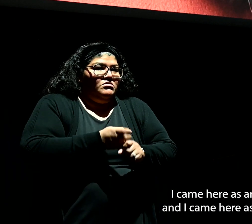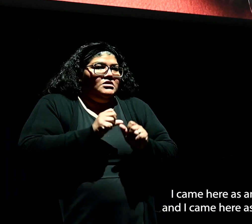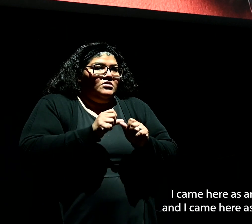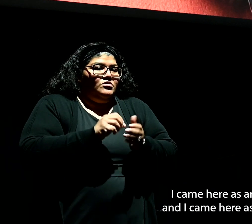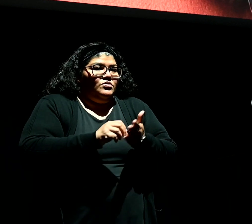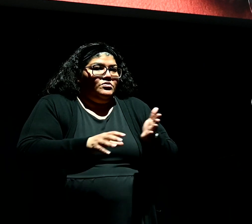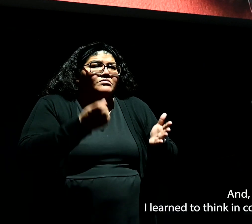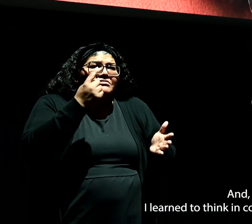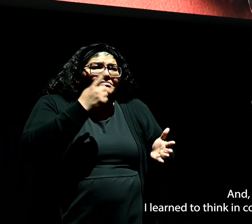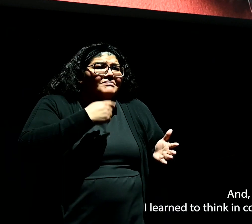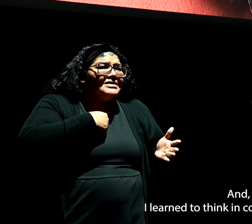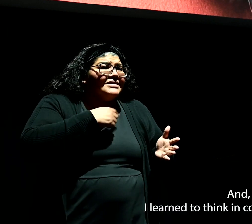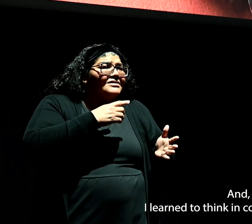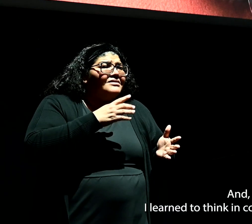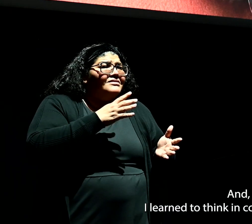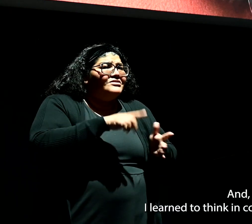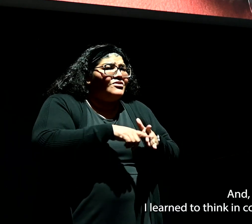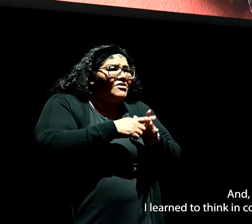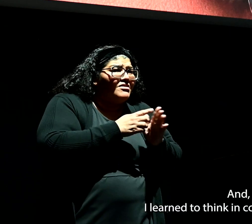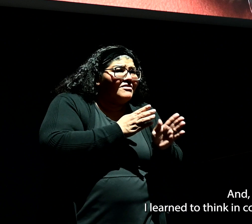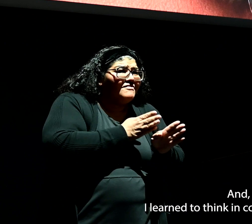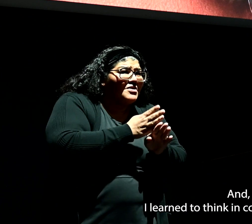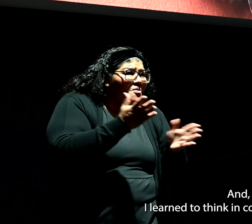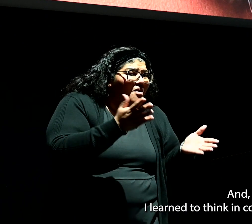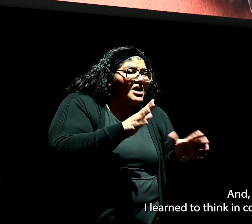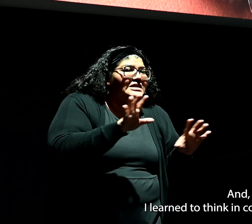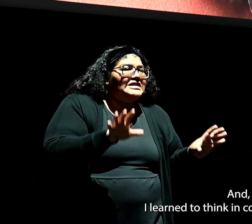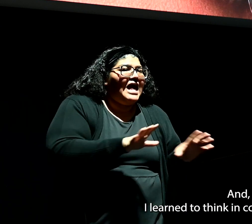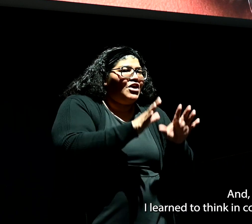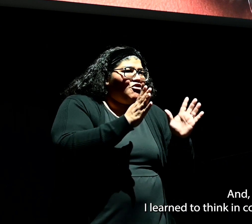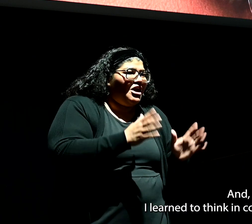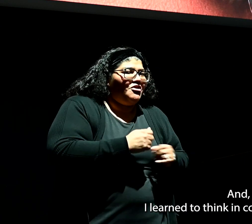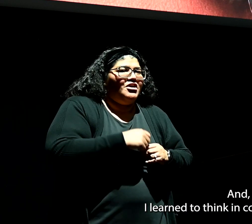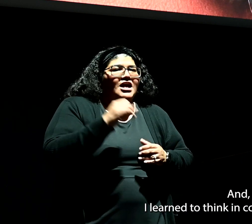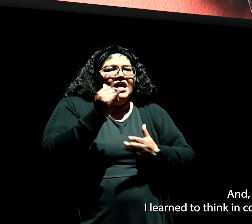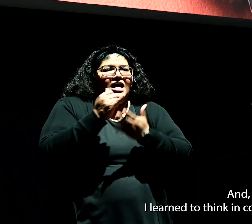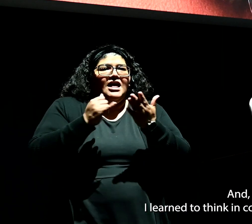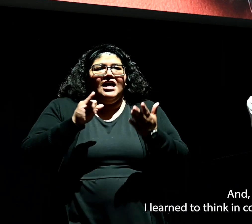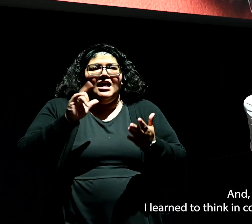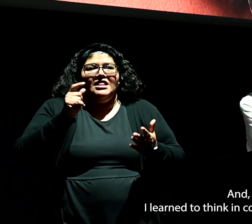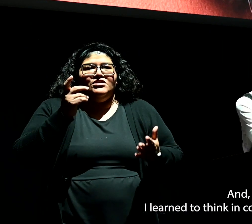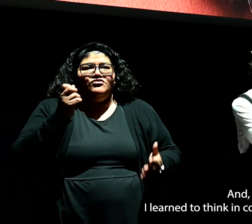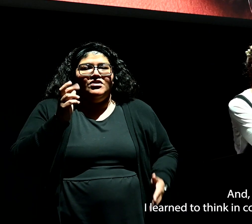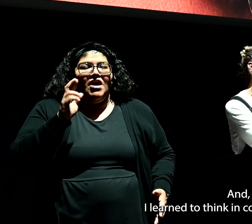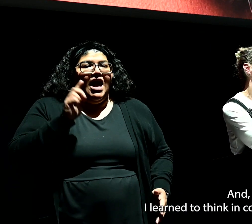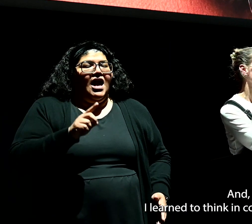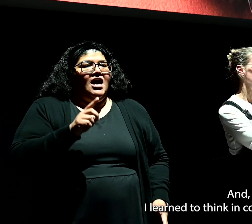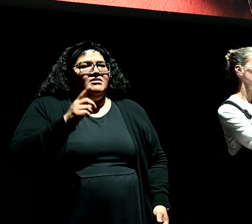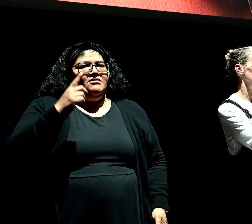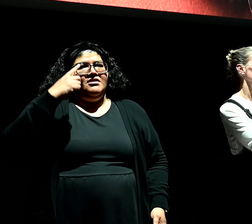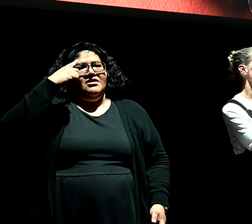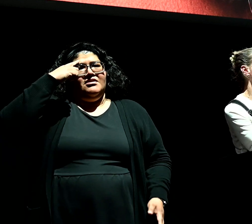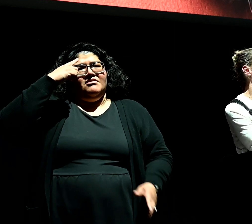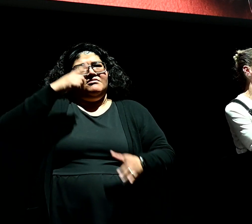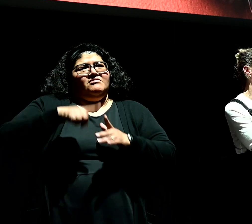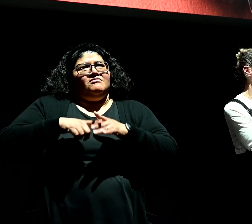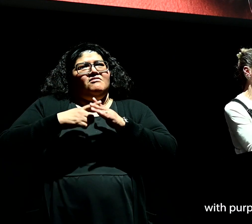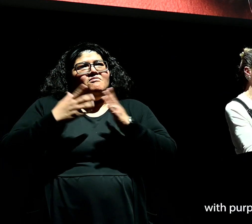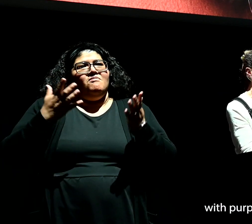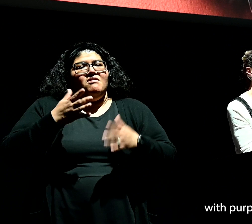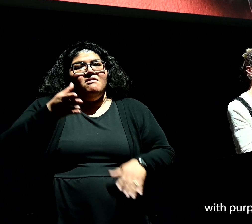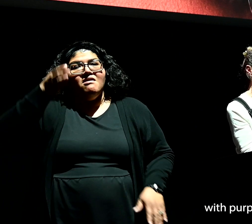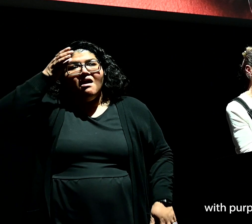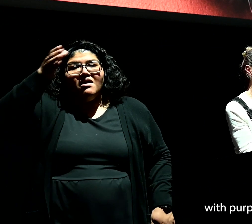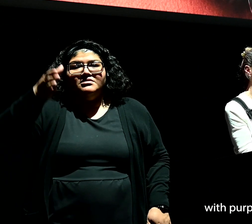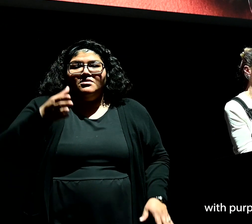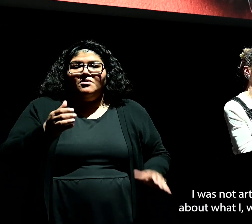as a decorator, and I learned to think in concept and think